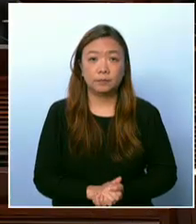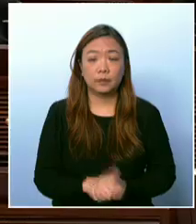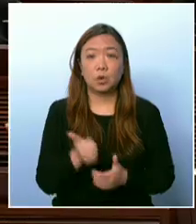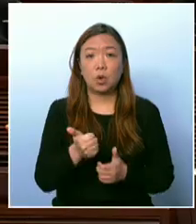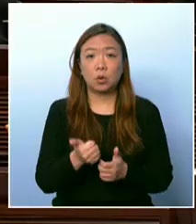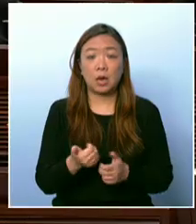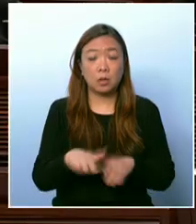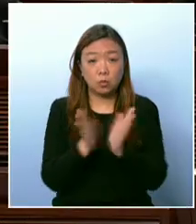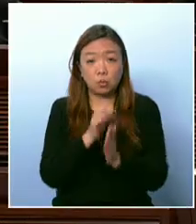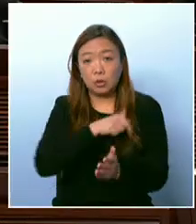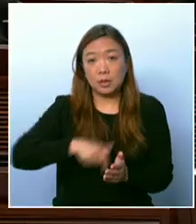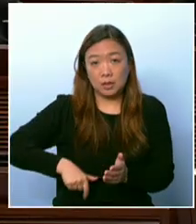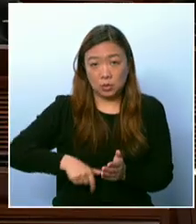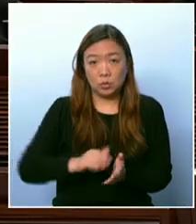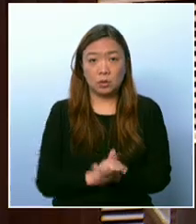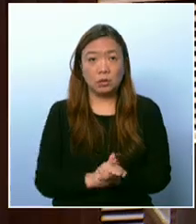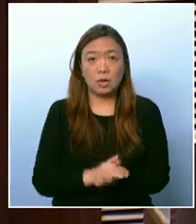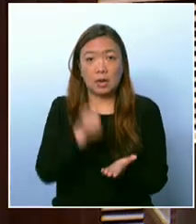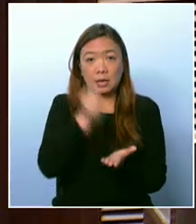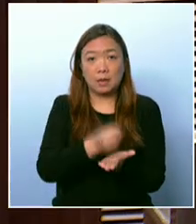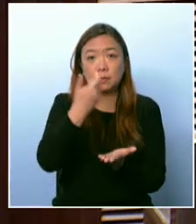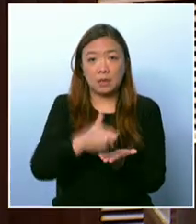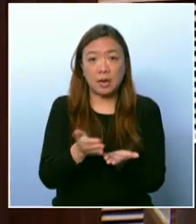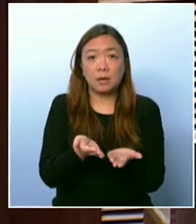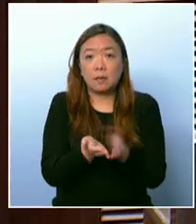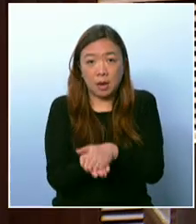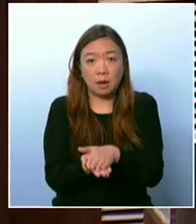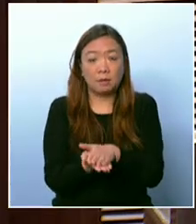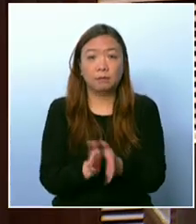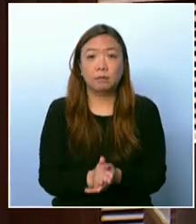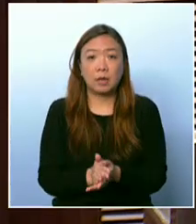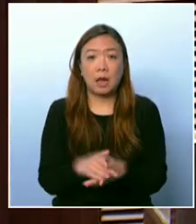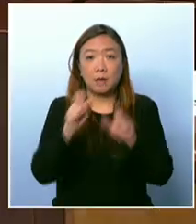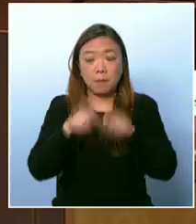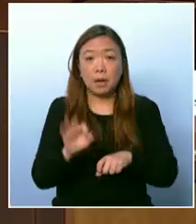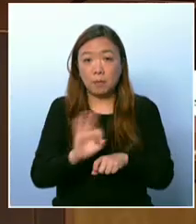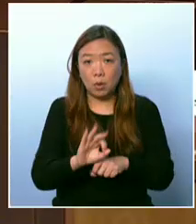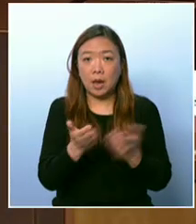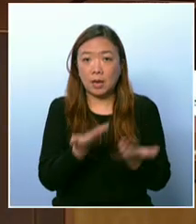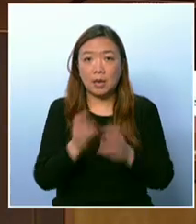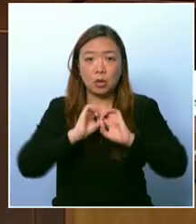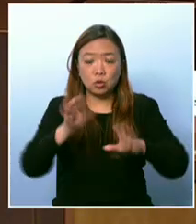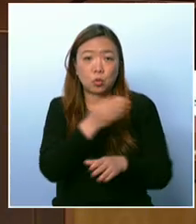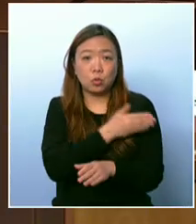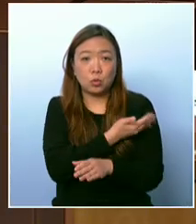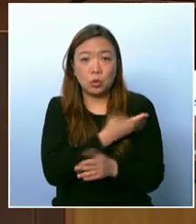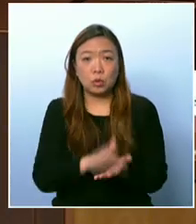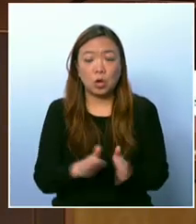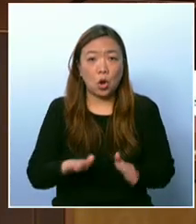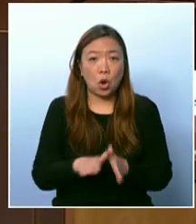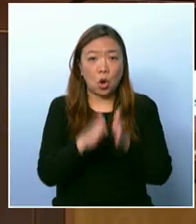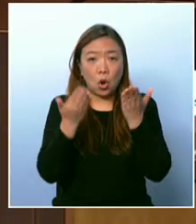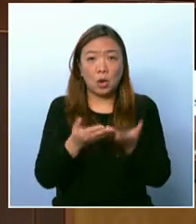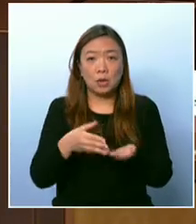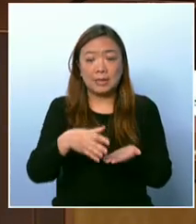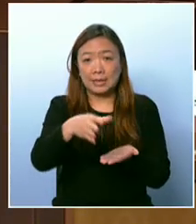marking the vote? If not, please raise your hands. All members have marked the ballot